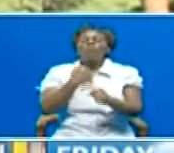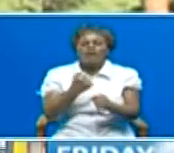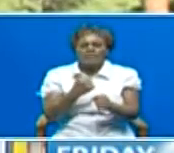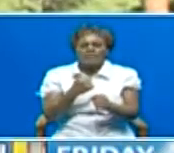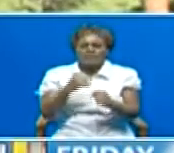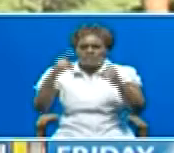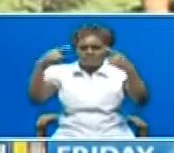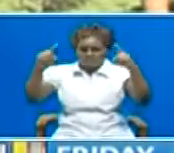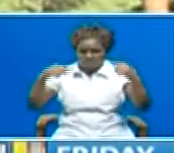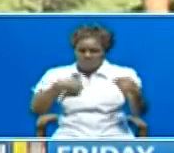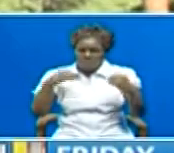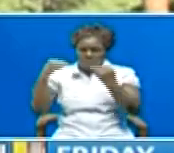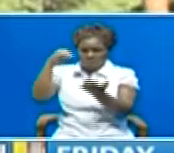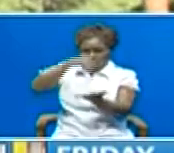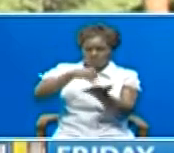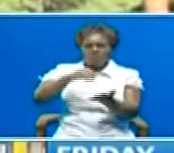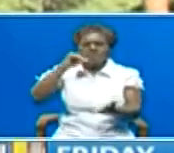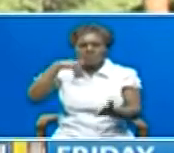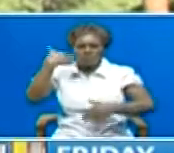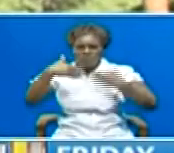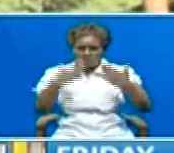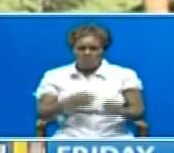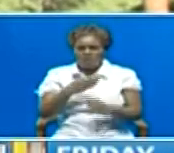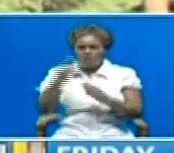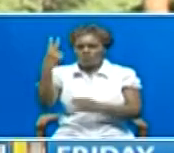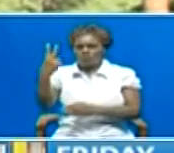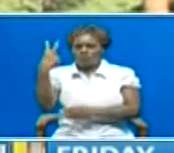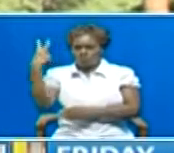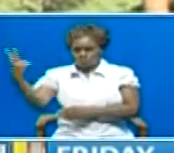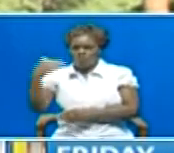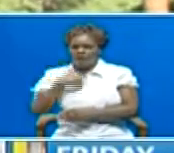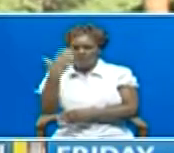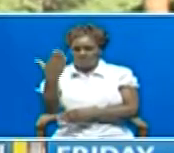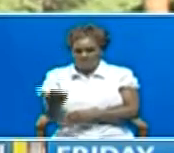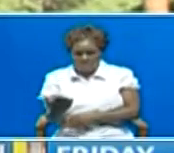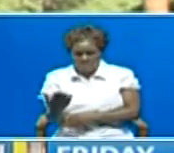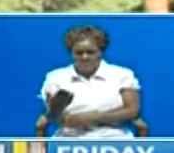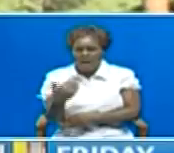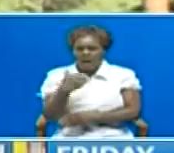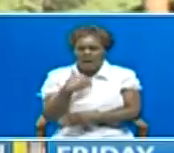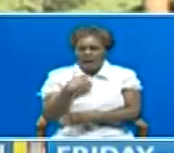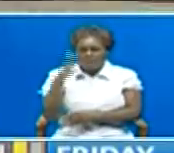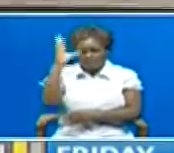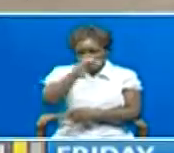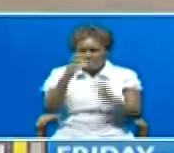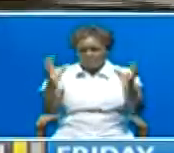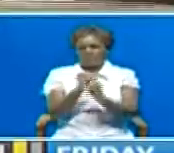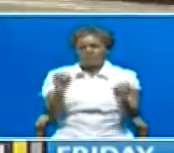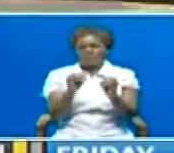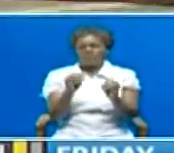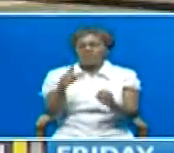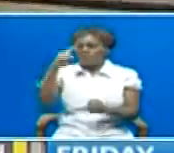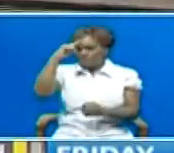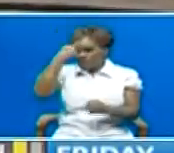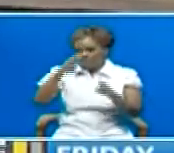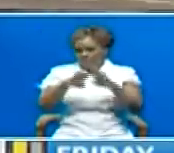of succession, I've tried to bring in some new players. I have two form twos in the team so that I don't have a big gap when the form threes leave. Aria Girls will